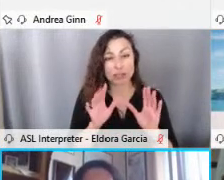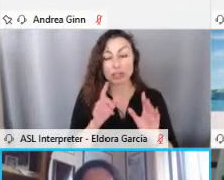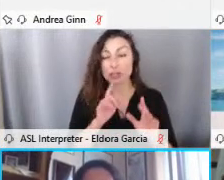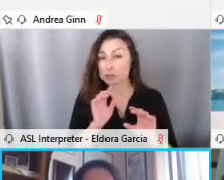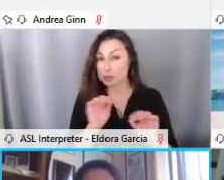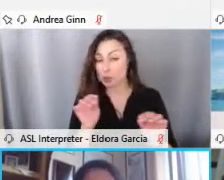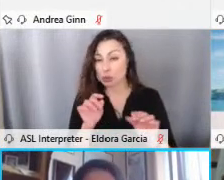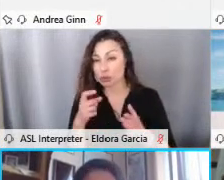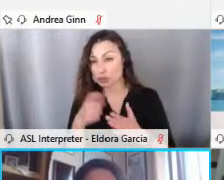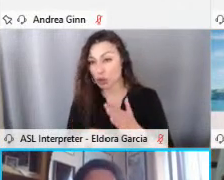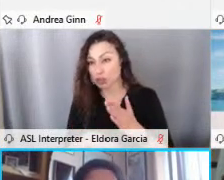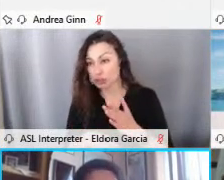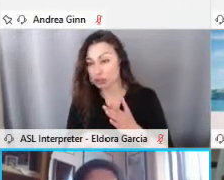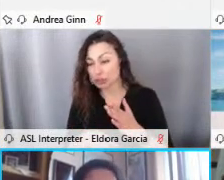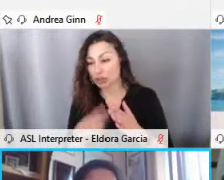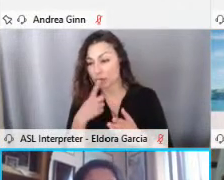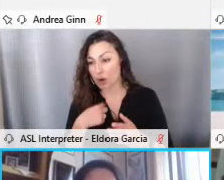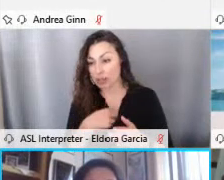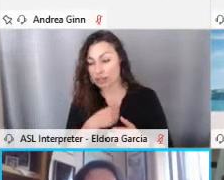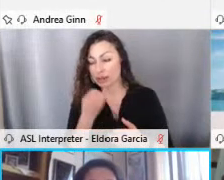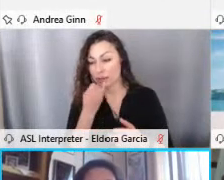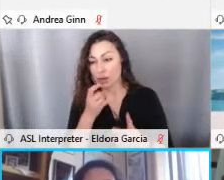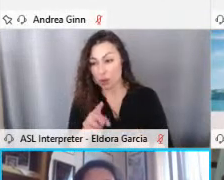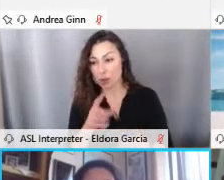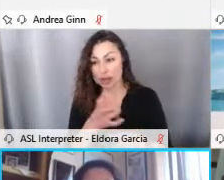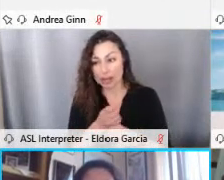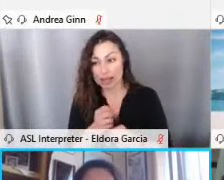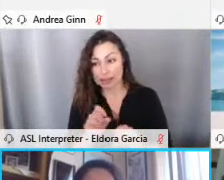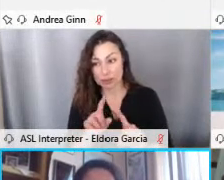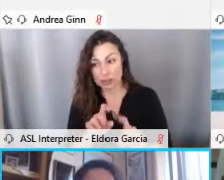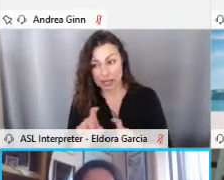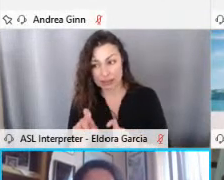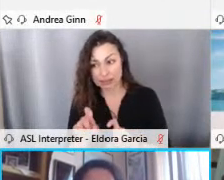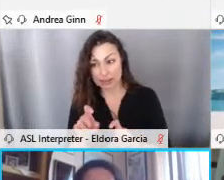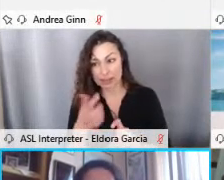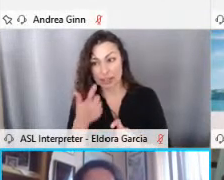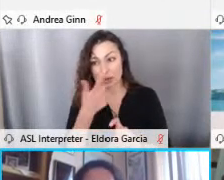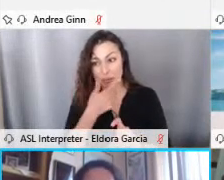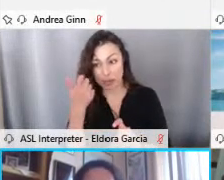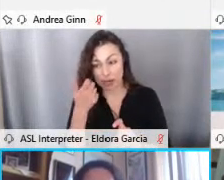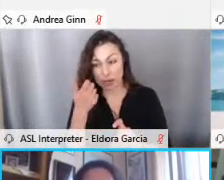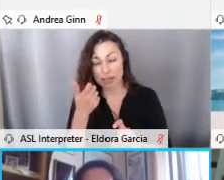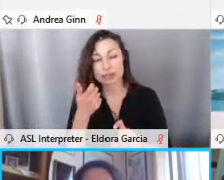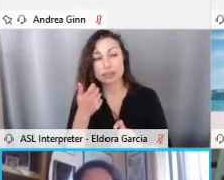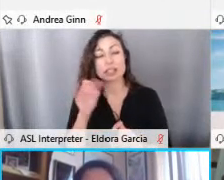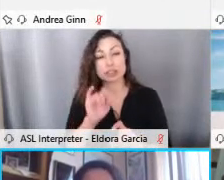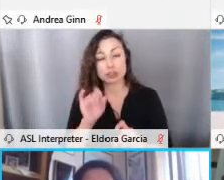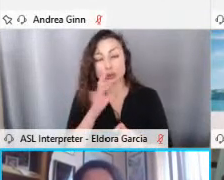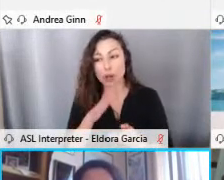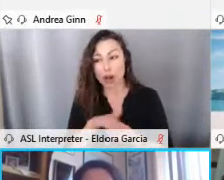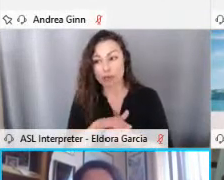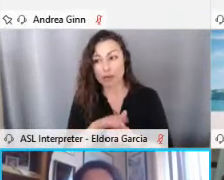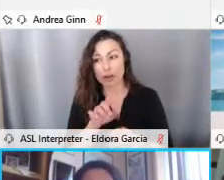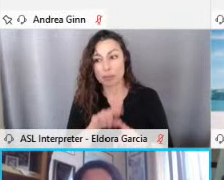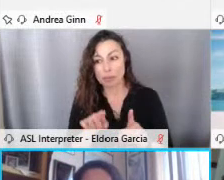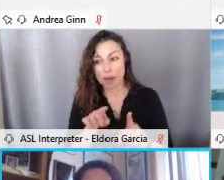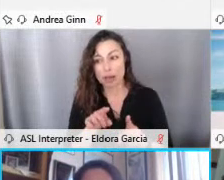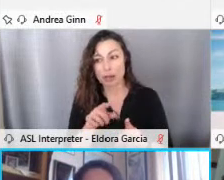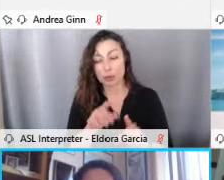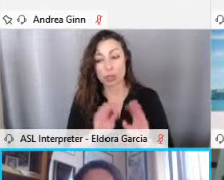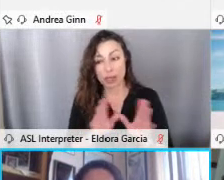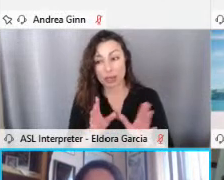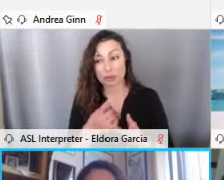no charge for us if we go in to get tested because the insurance will cover it. But essentially, are we saying then